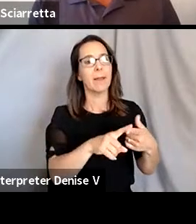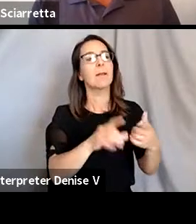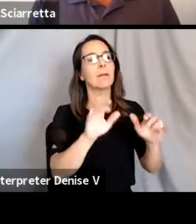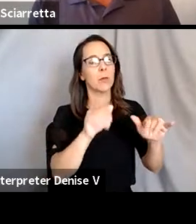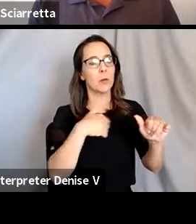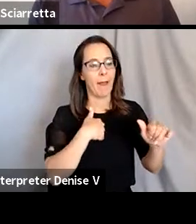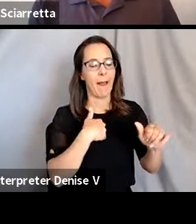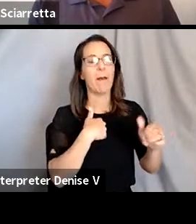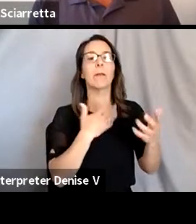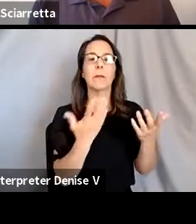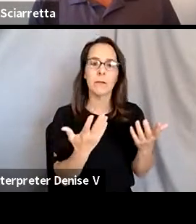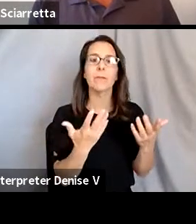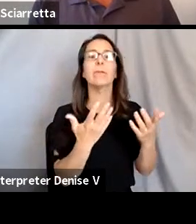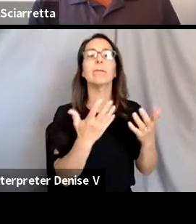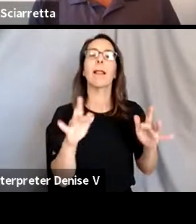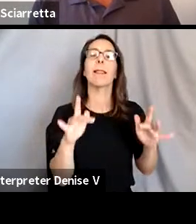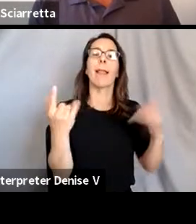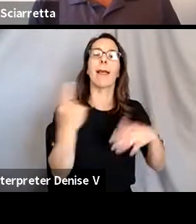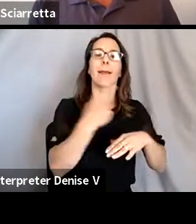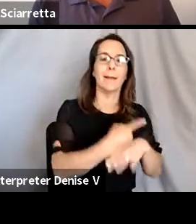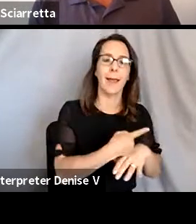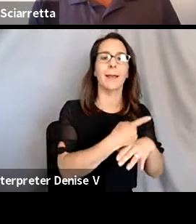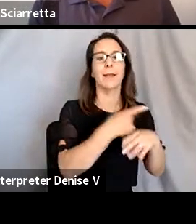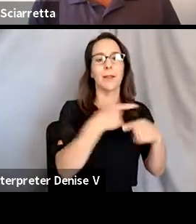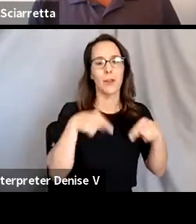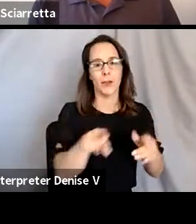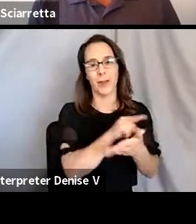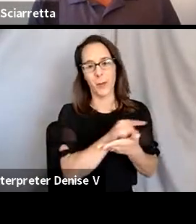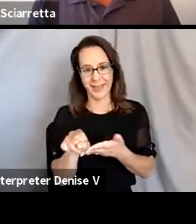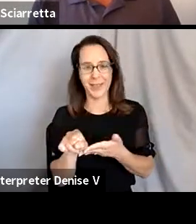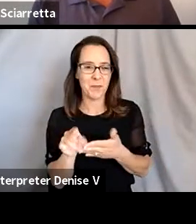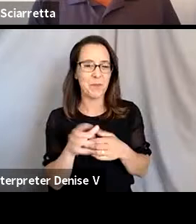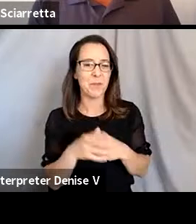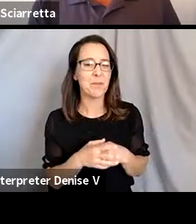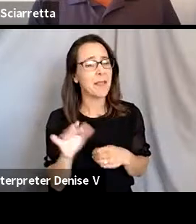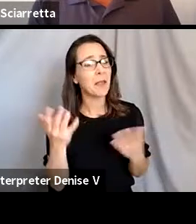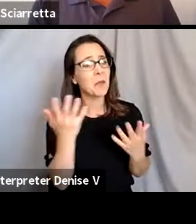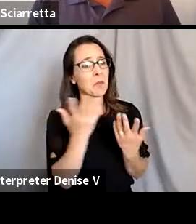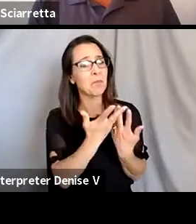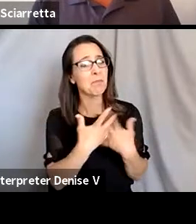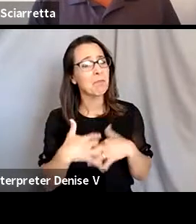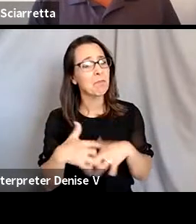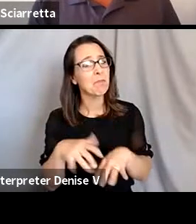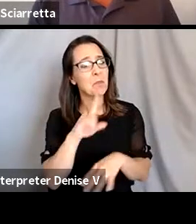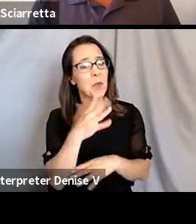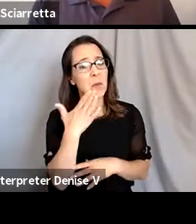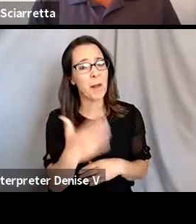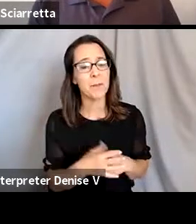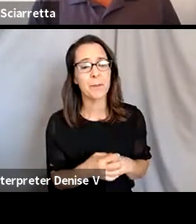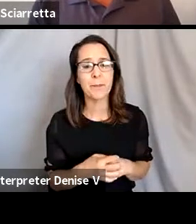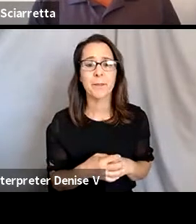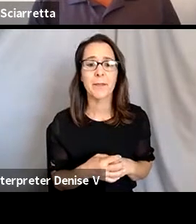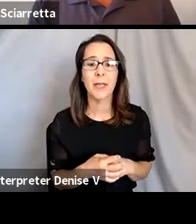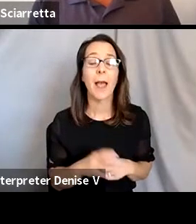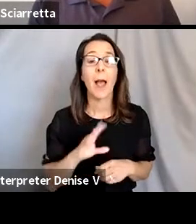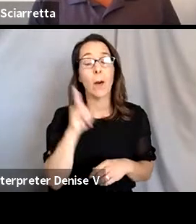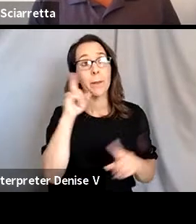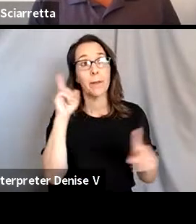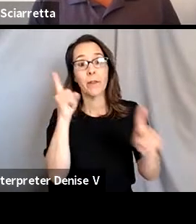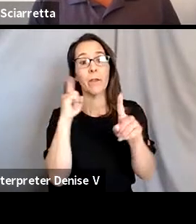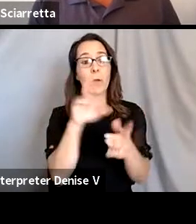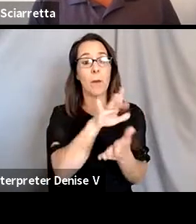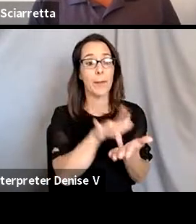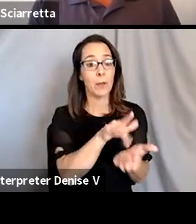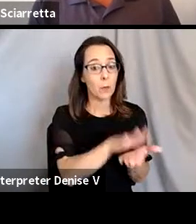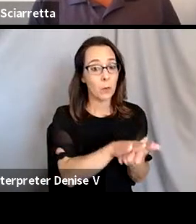very, very well. Again, our mission for all of us at the middle and elementary is to